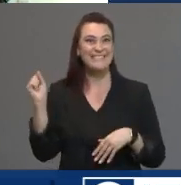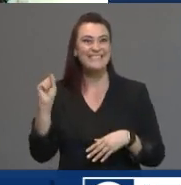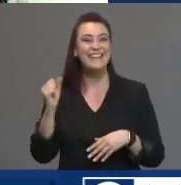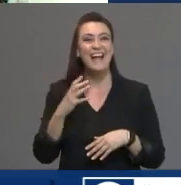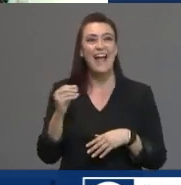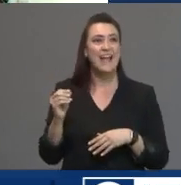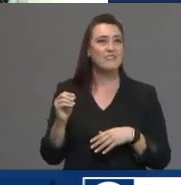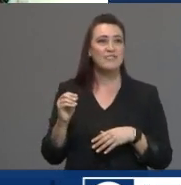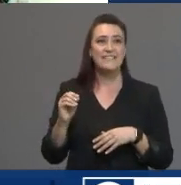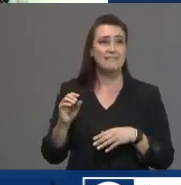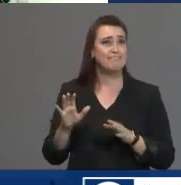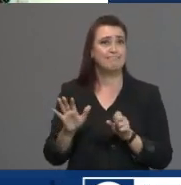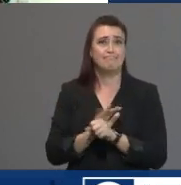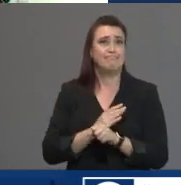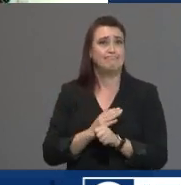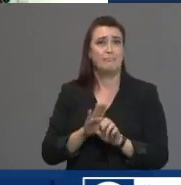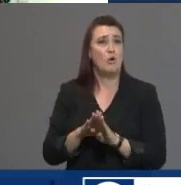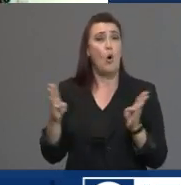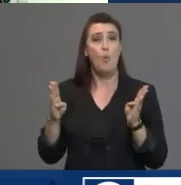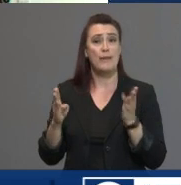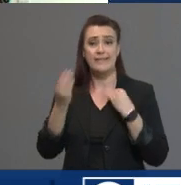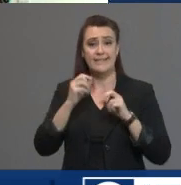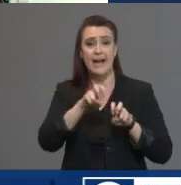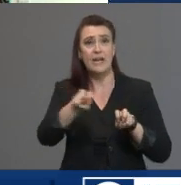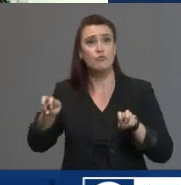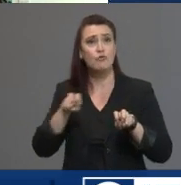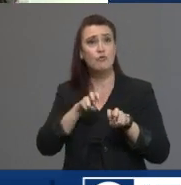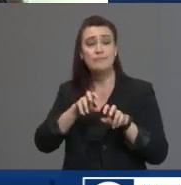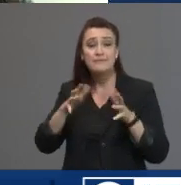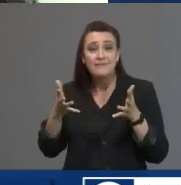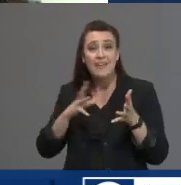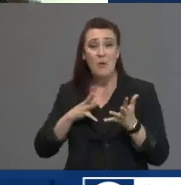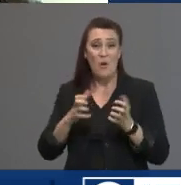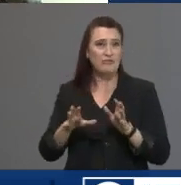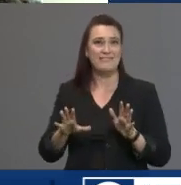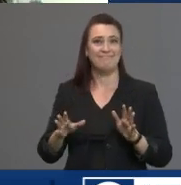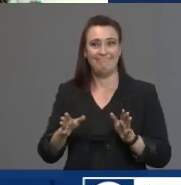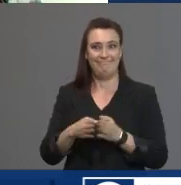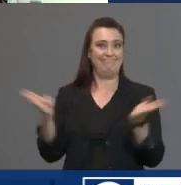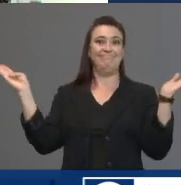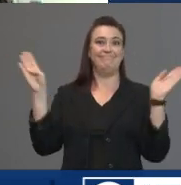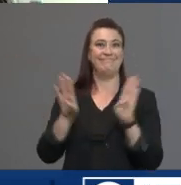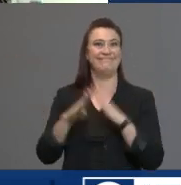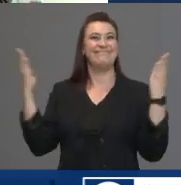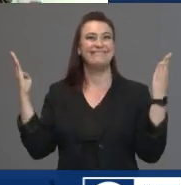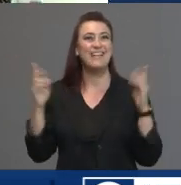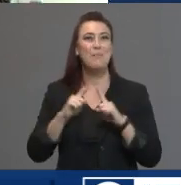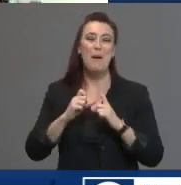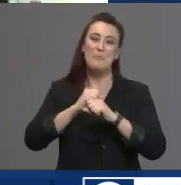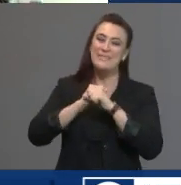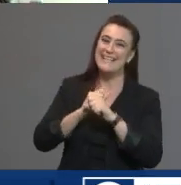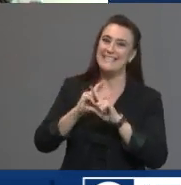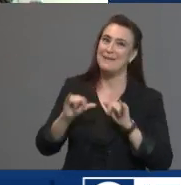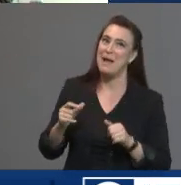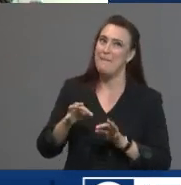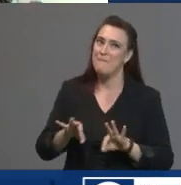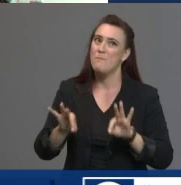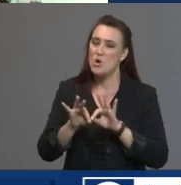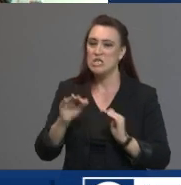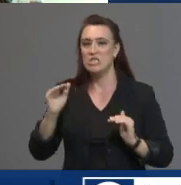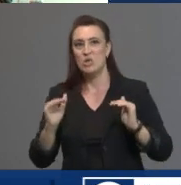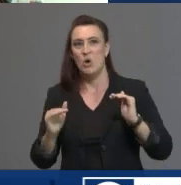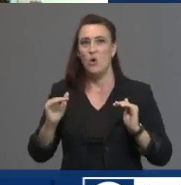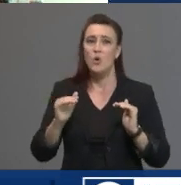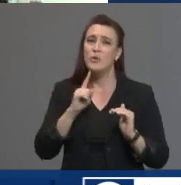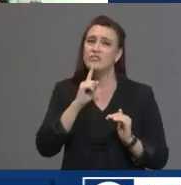open and just completely open our dining rooms and be able to interact with people again, but we want to protect you at the same time. We